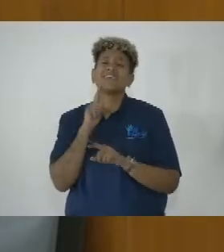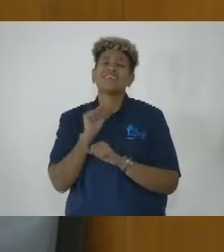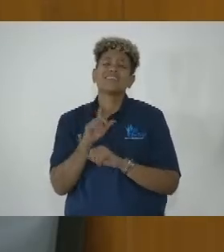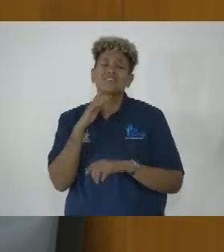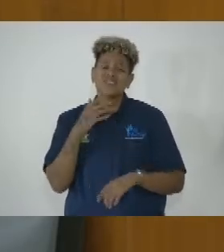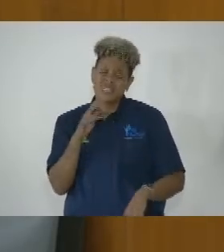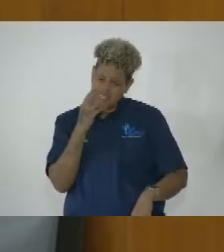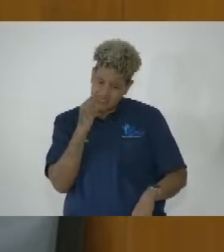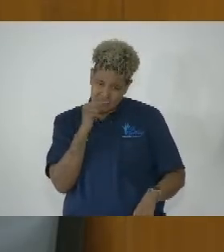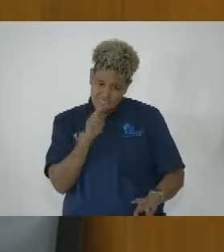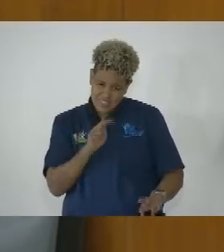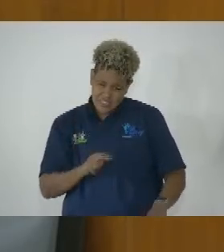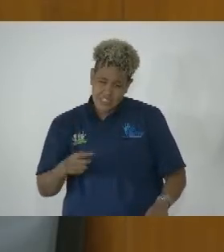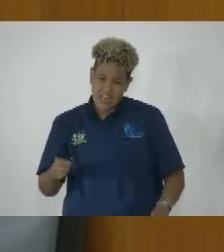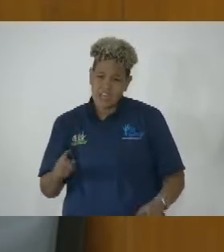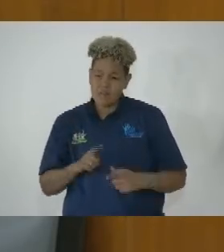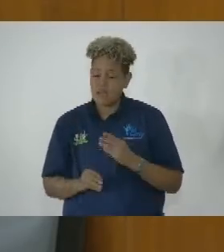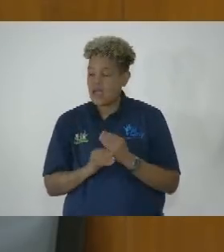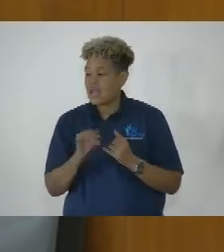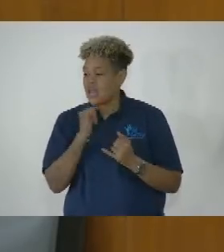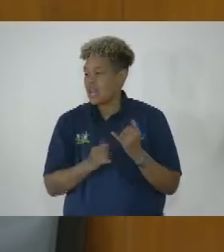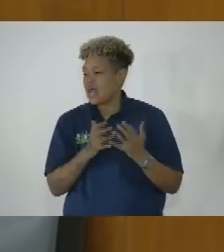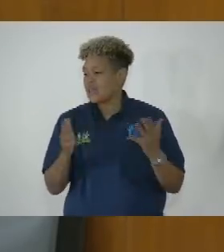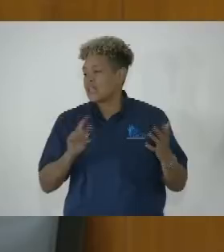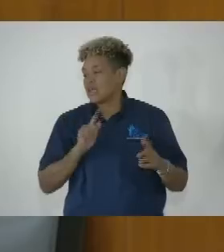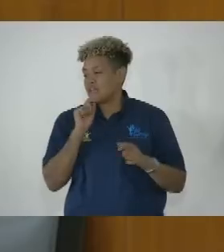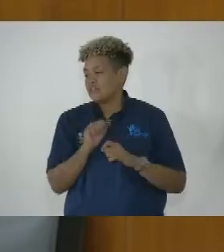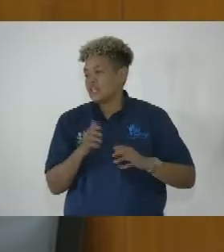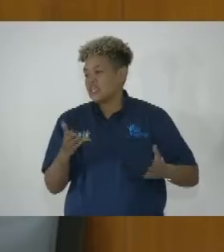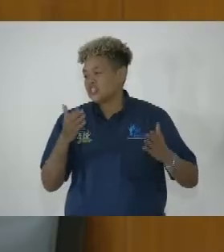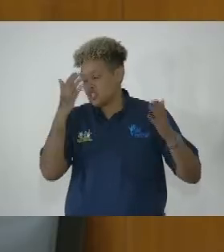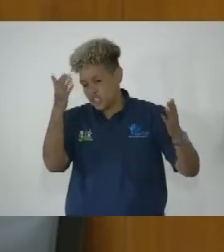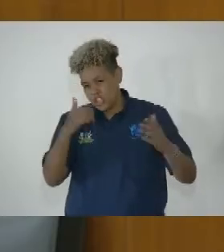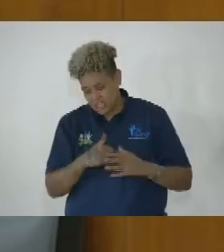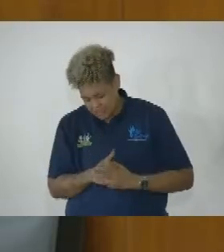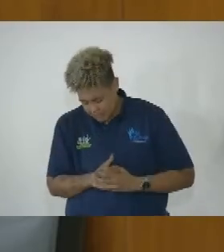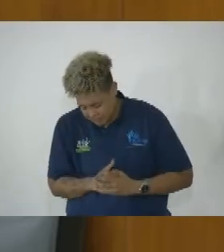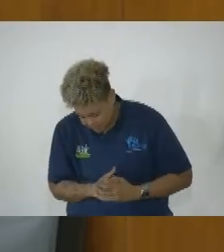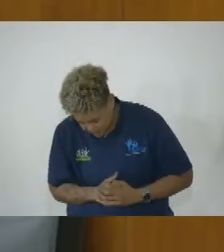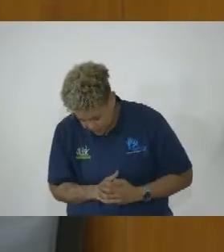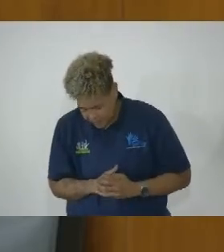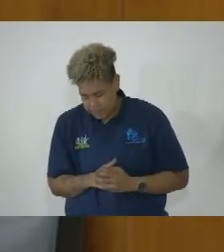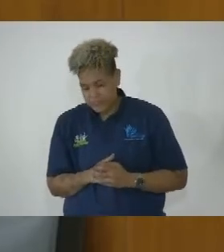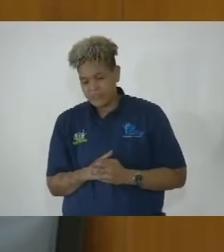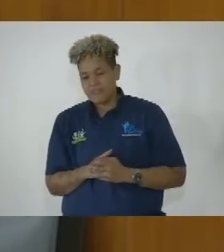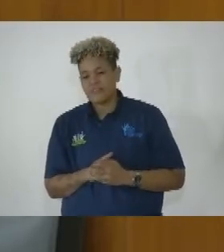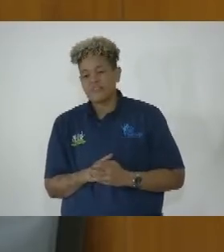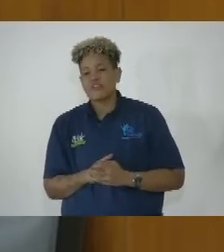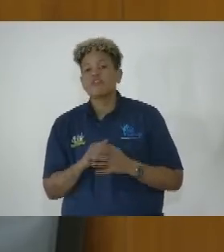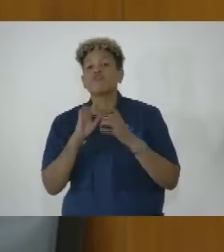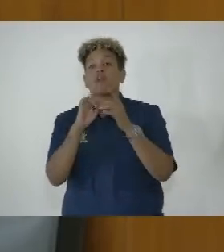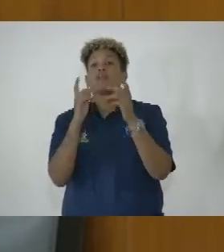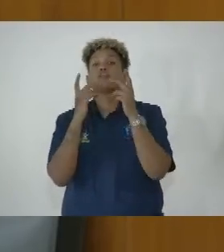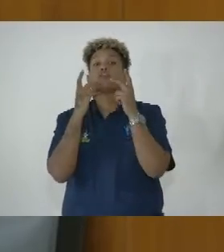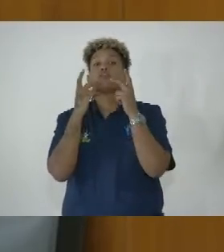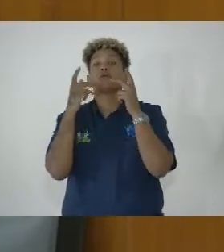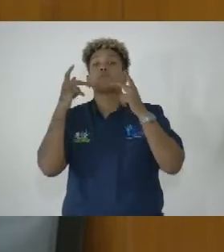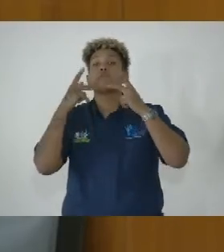tricky. And the last thing that I would suggest, in terms of public